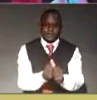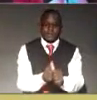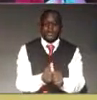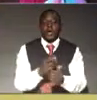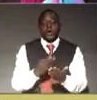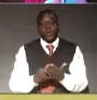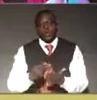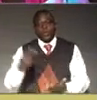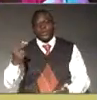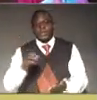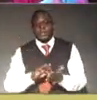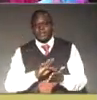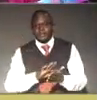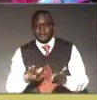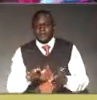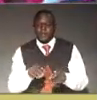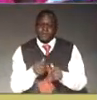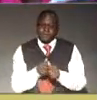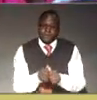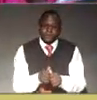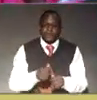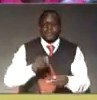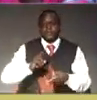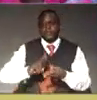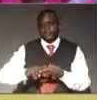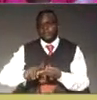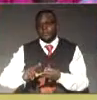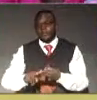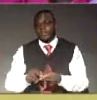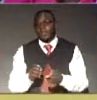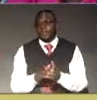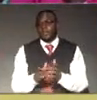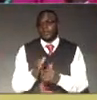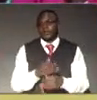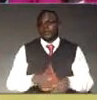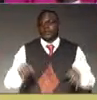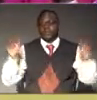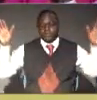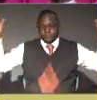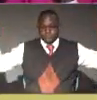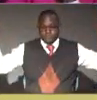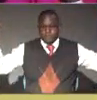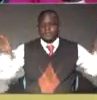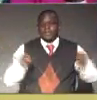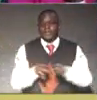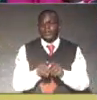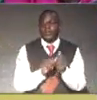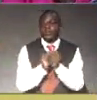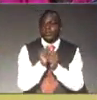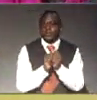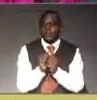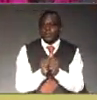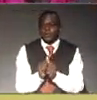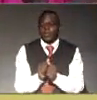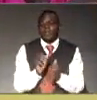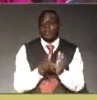Holy Thursday precedes Good Friday, the day Jesus was crucified, and Holy Saturday, the Easter